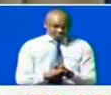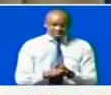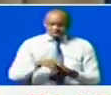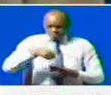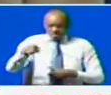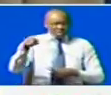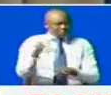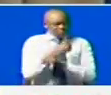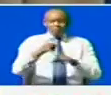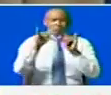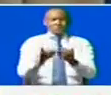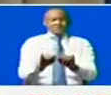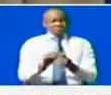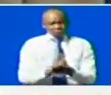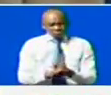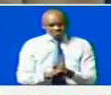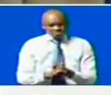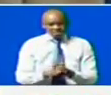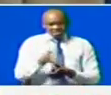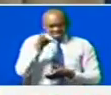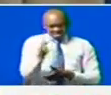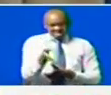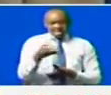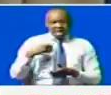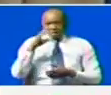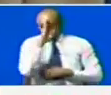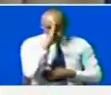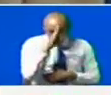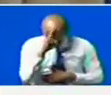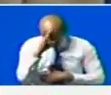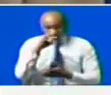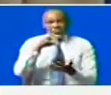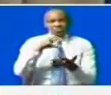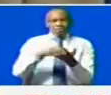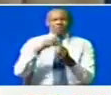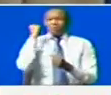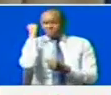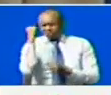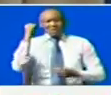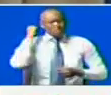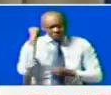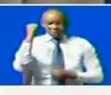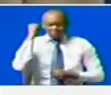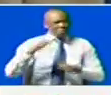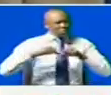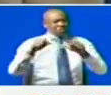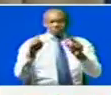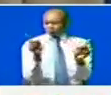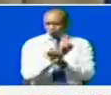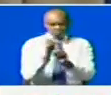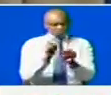cannot remain in a perpetual state of politicking.